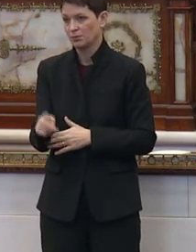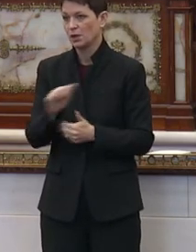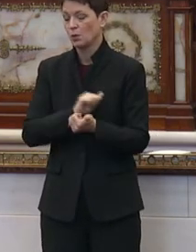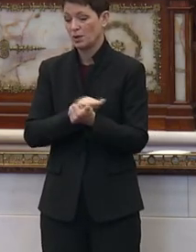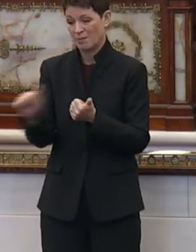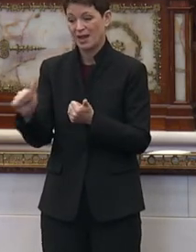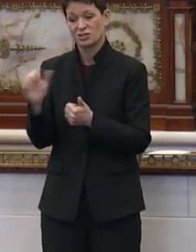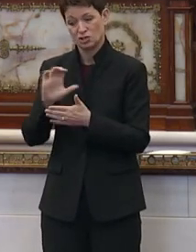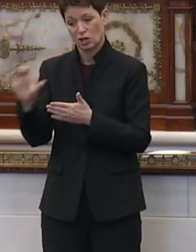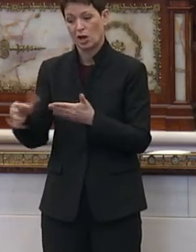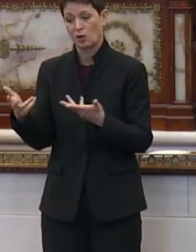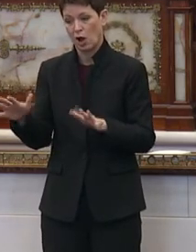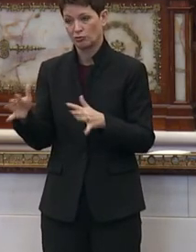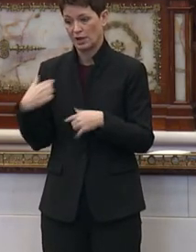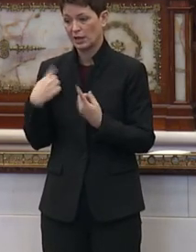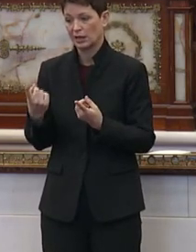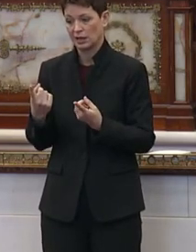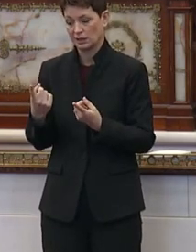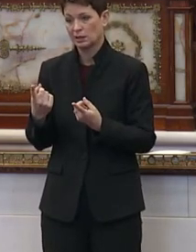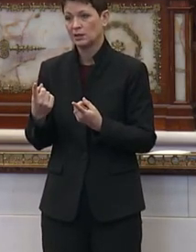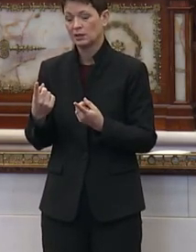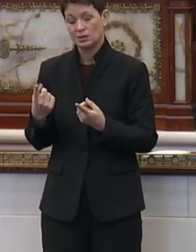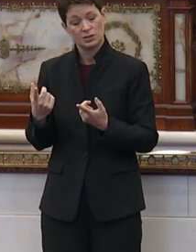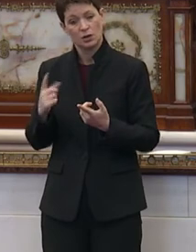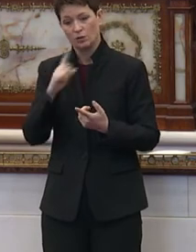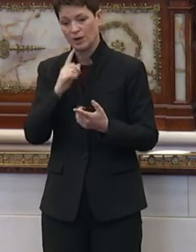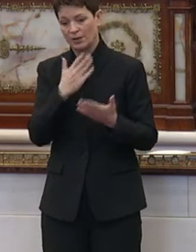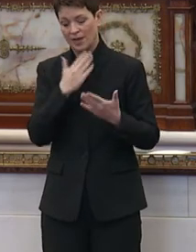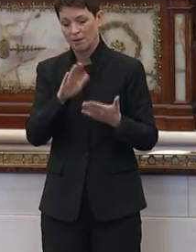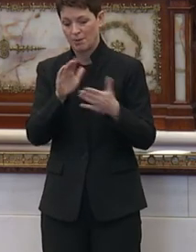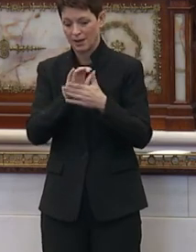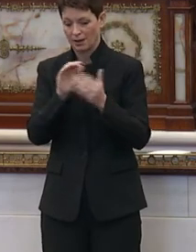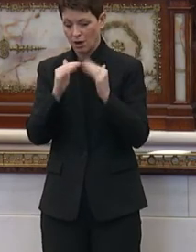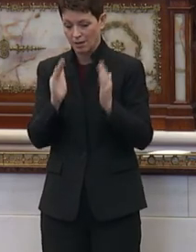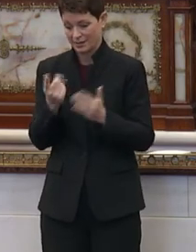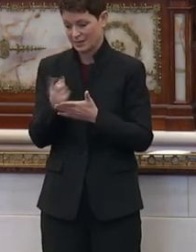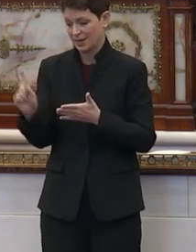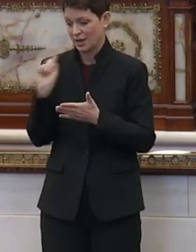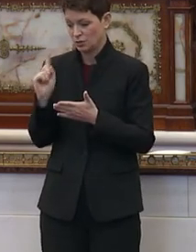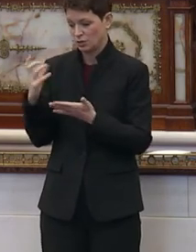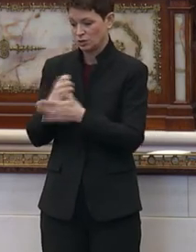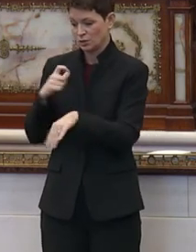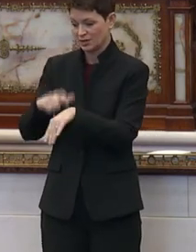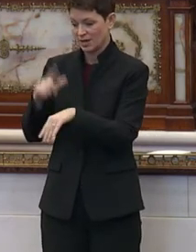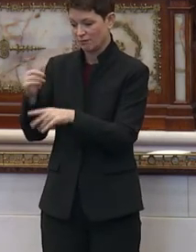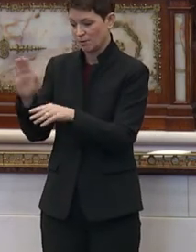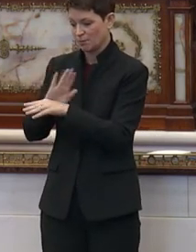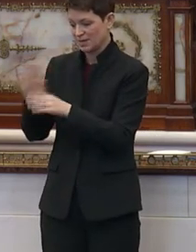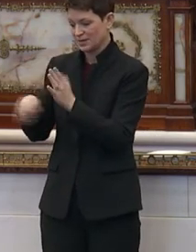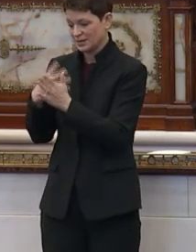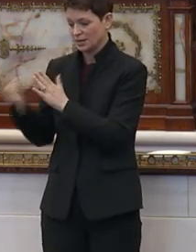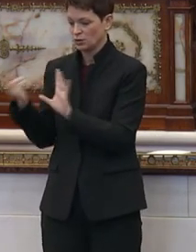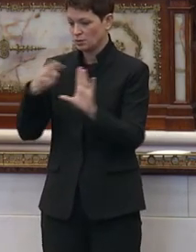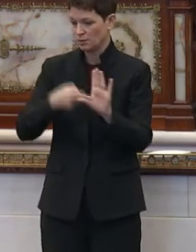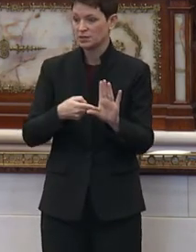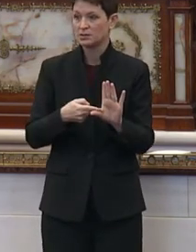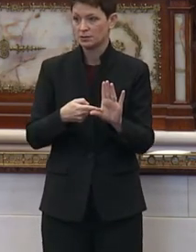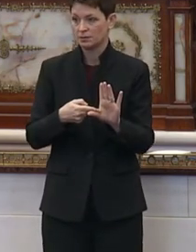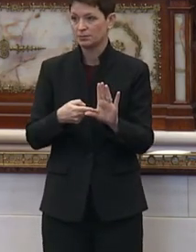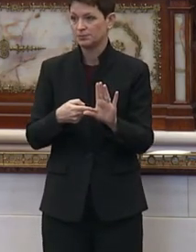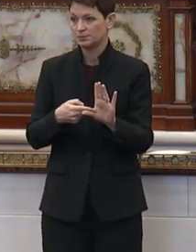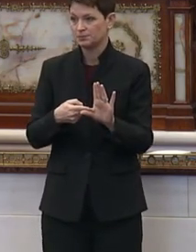surpassed Chicago right now. So I want to thank all my colleagues last week who took time out of their schedule, who participated in